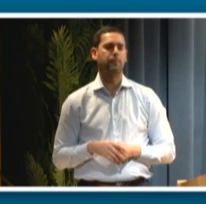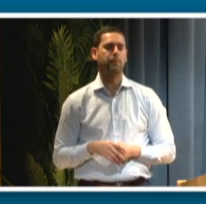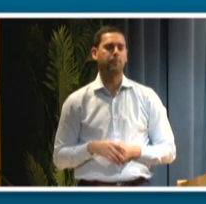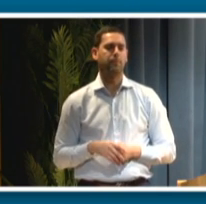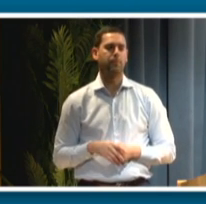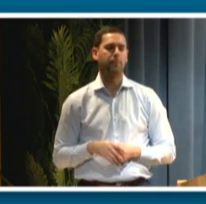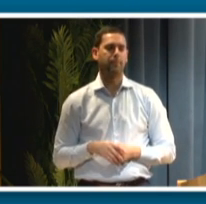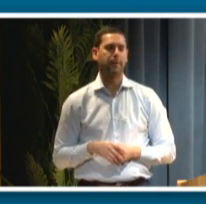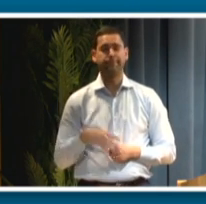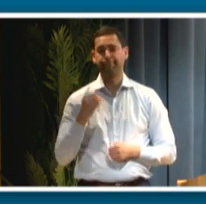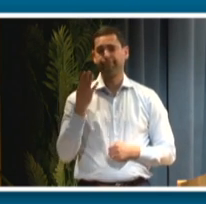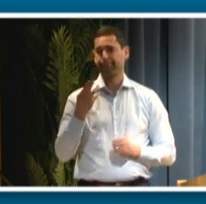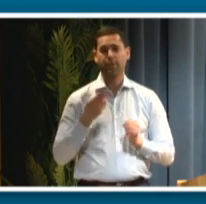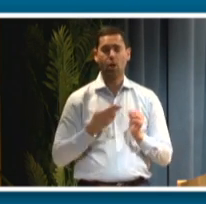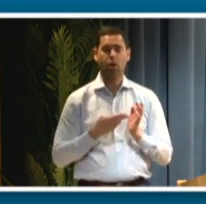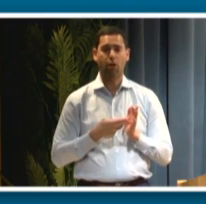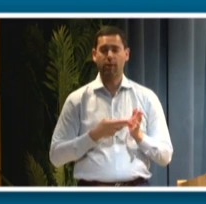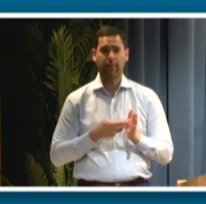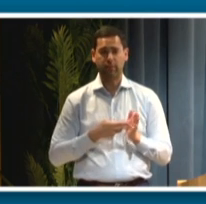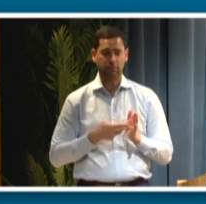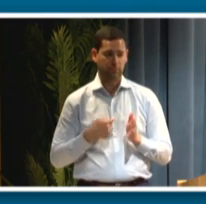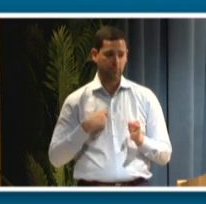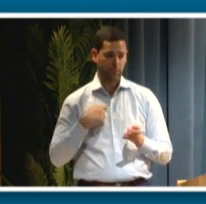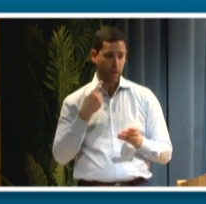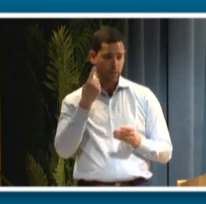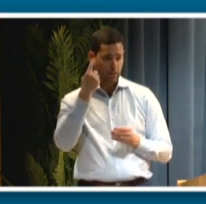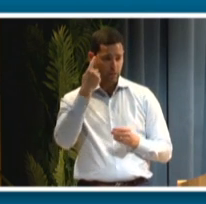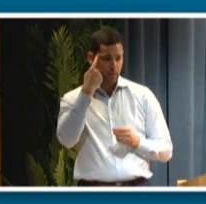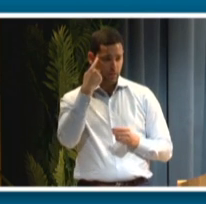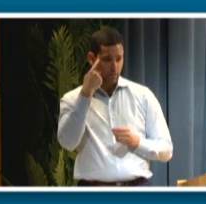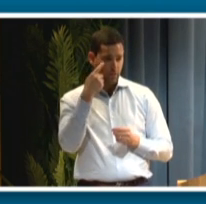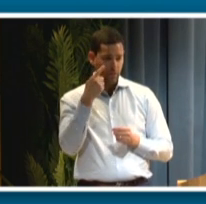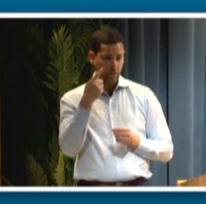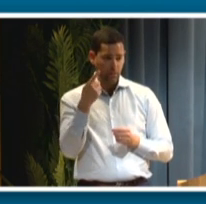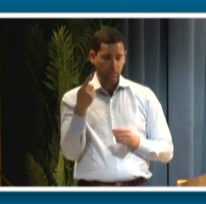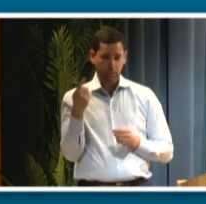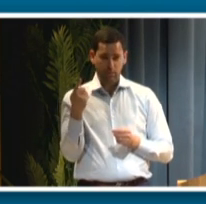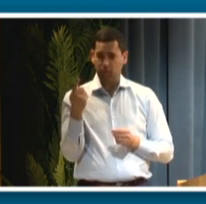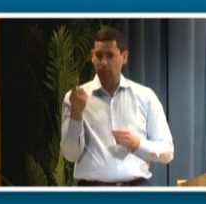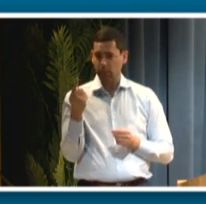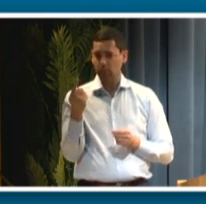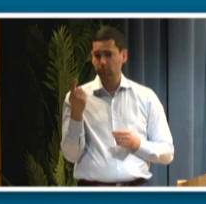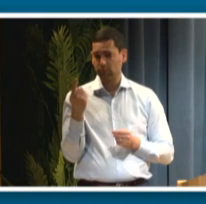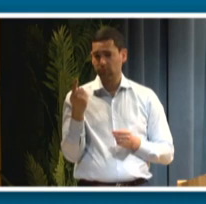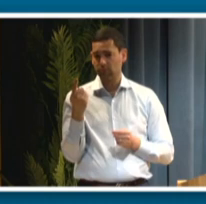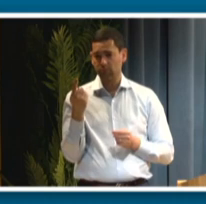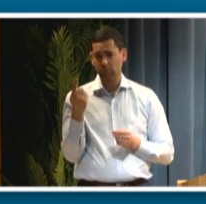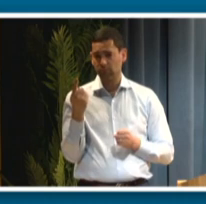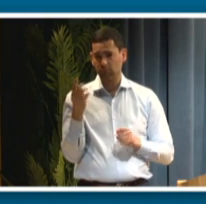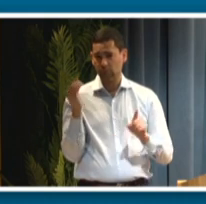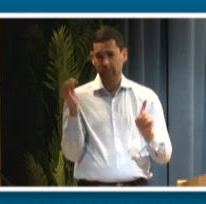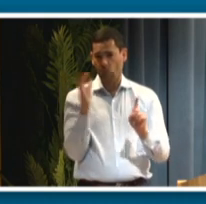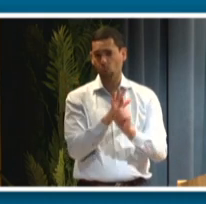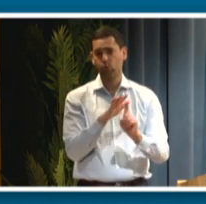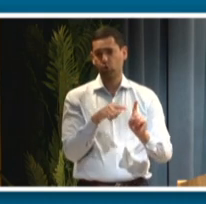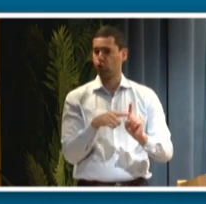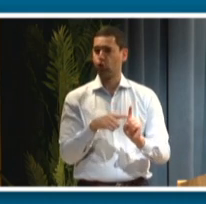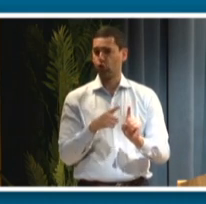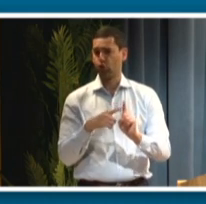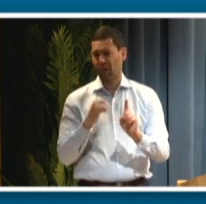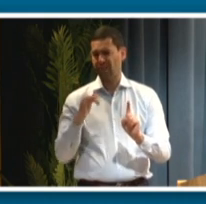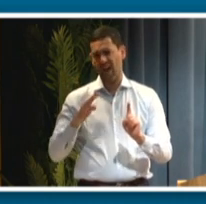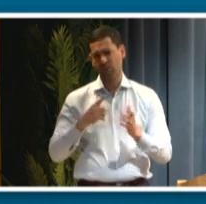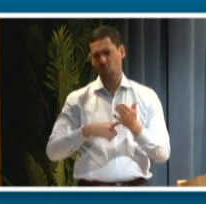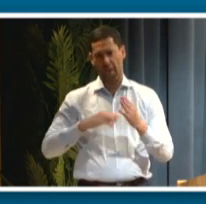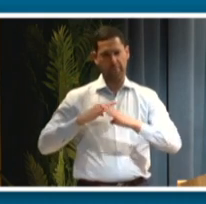honestly, I honestly think, number one, I think what gets in the way sometimes is exposure, like everything else, right? So like you say, like, well, how